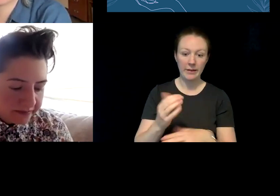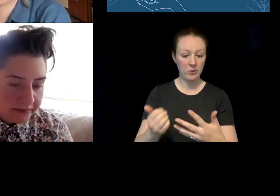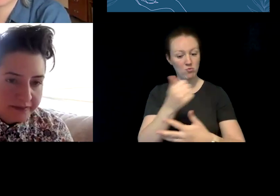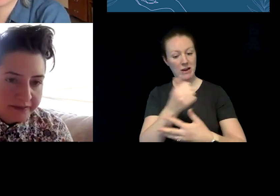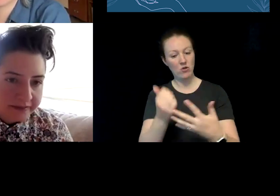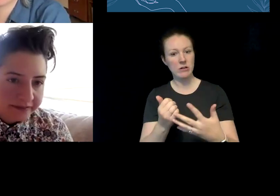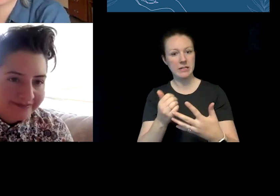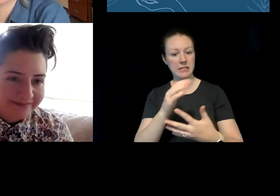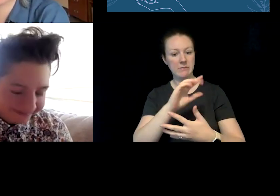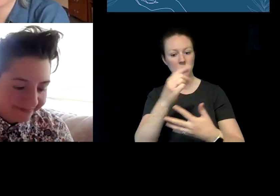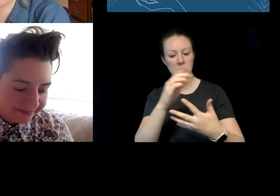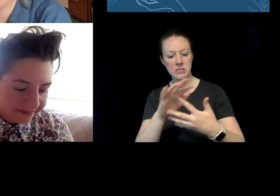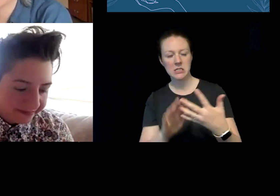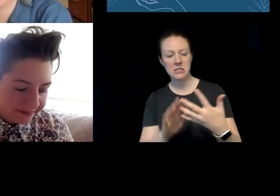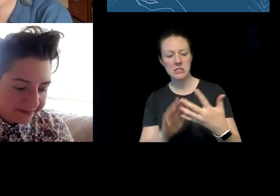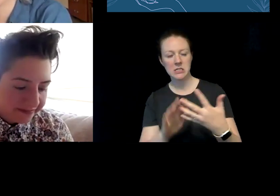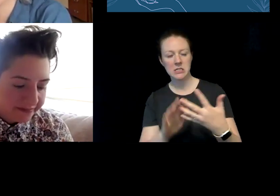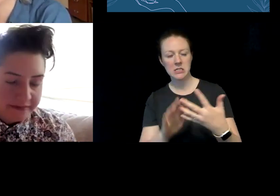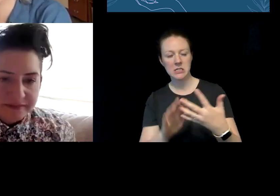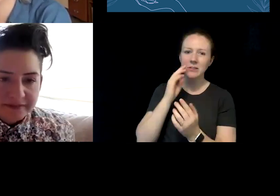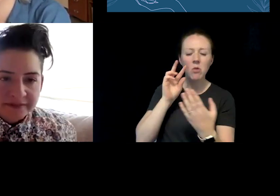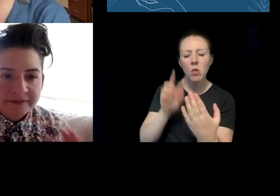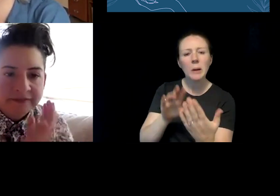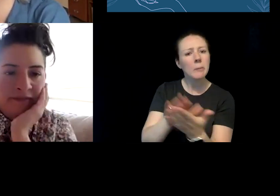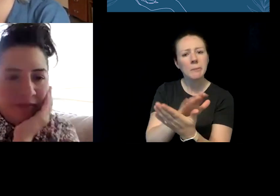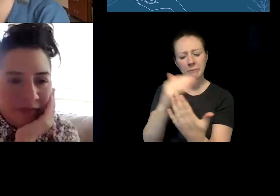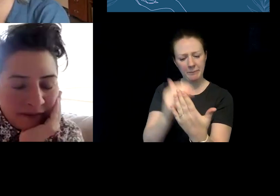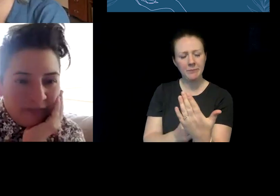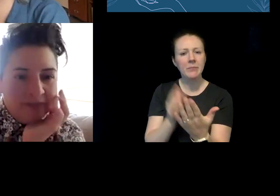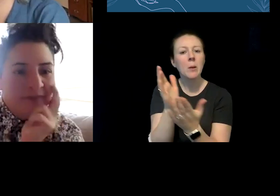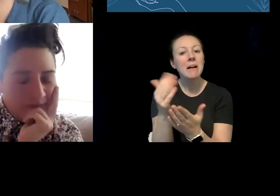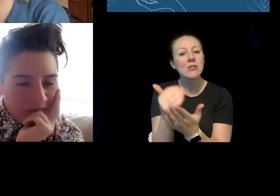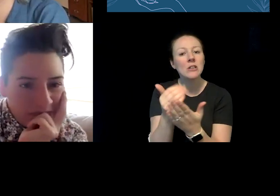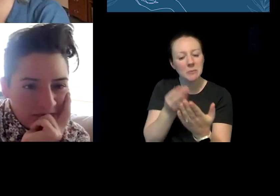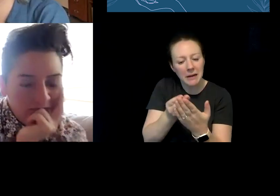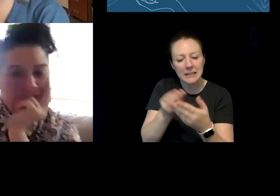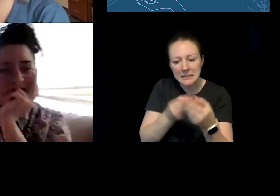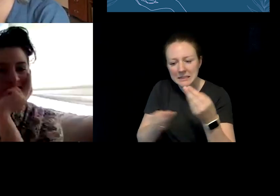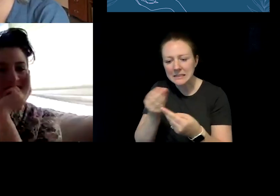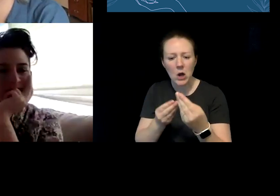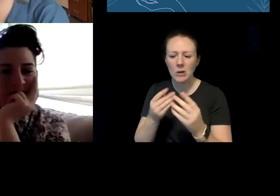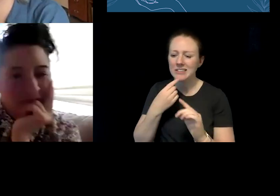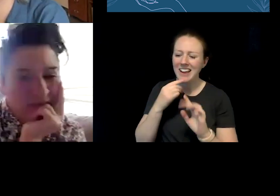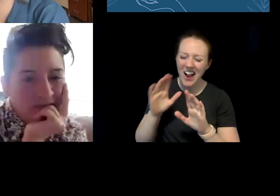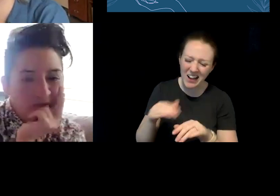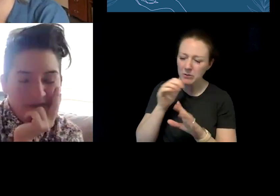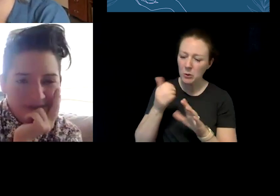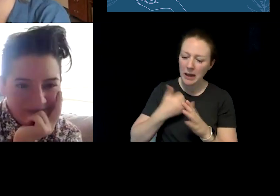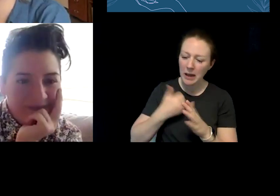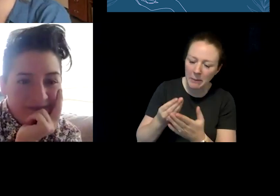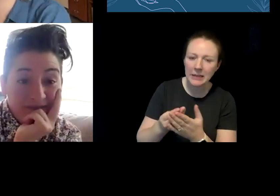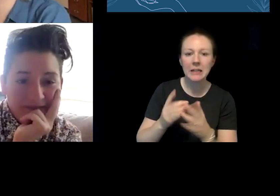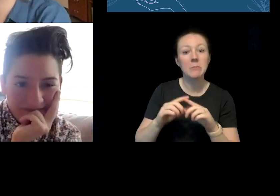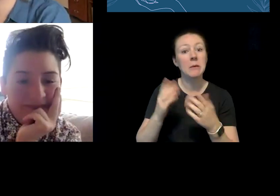oh, it's too small, we don't have the resources, we can't do it. But there are all kinds of indie companies and small organizations that prioritize that